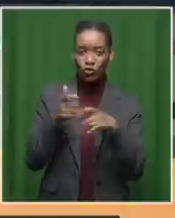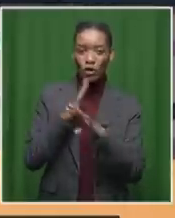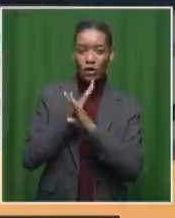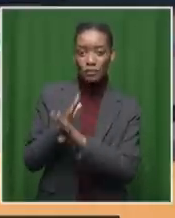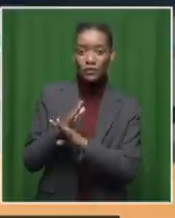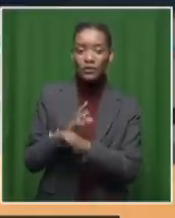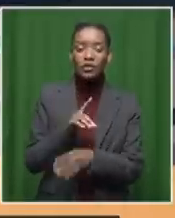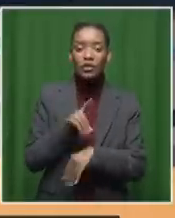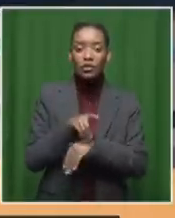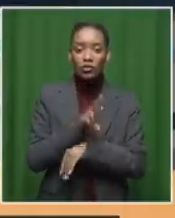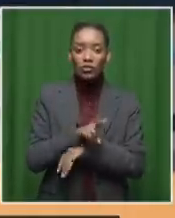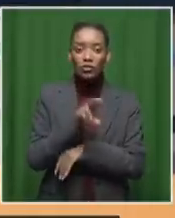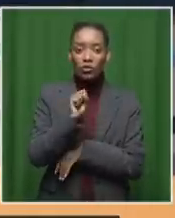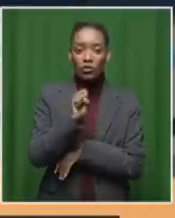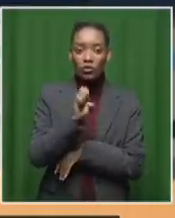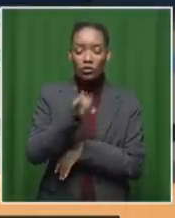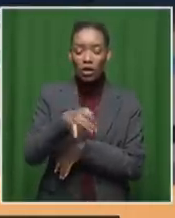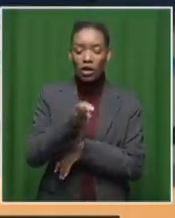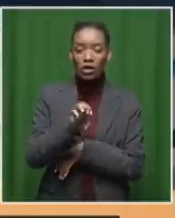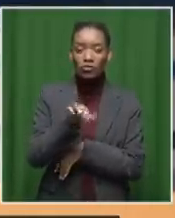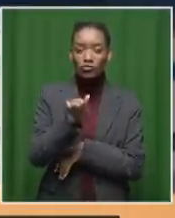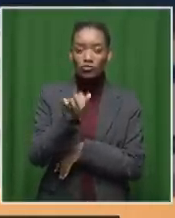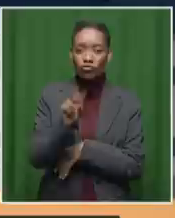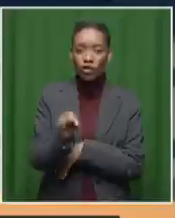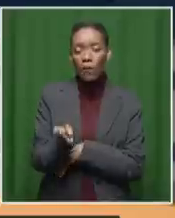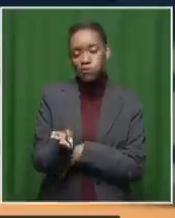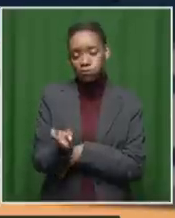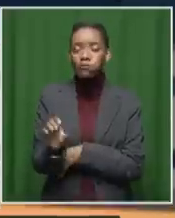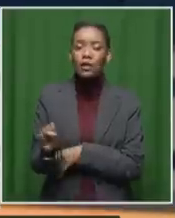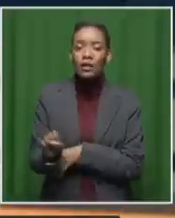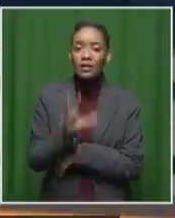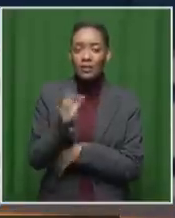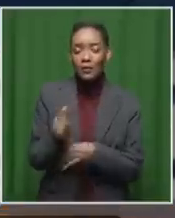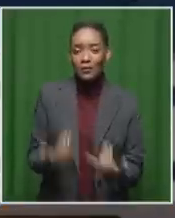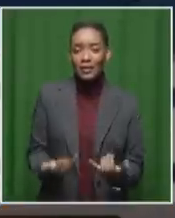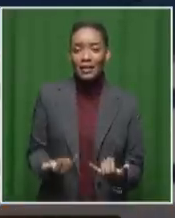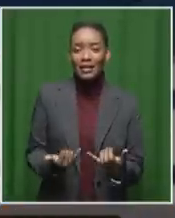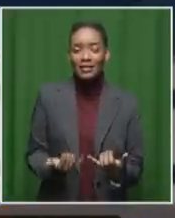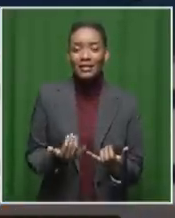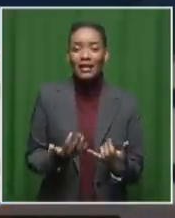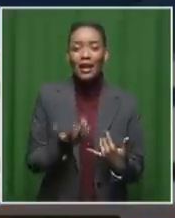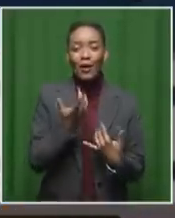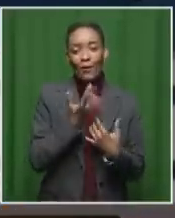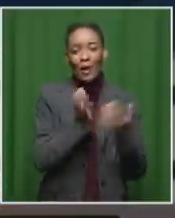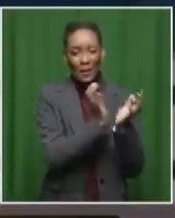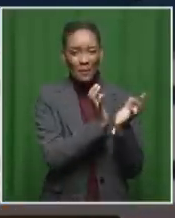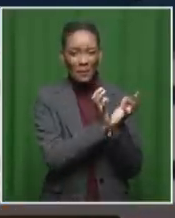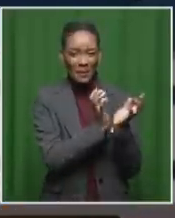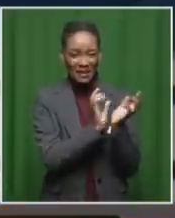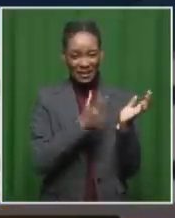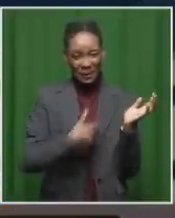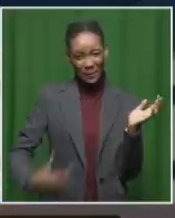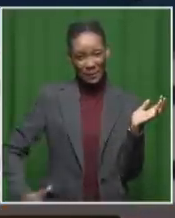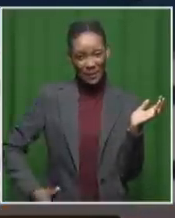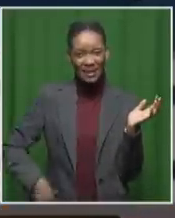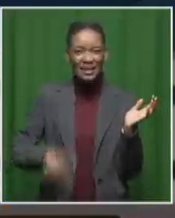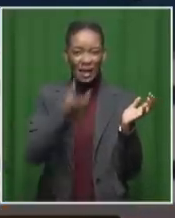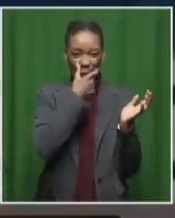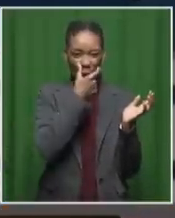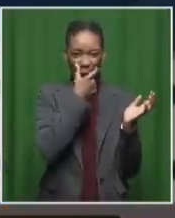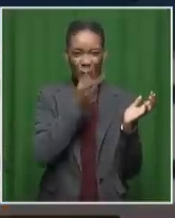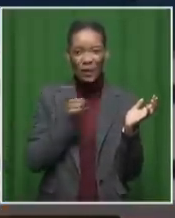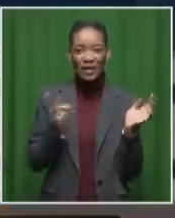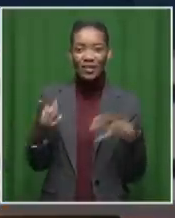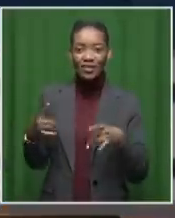Kaseya, is in South Africa to meet, among others, with President Cyril Ramaphosa in his capacity as the chair